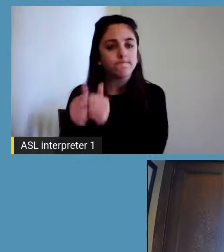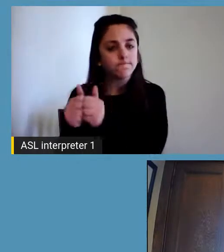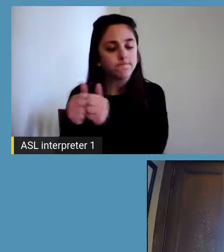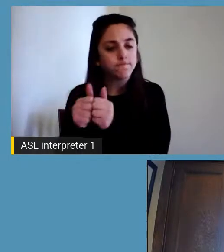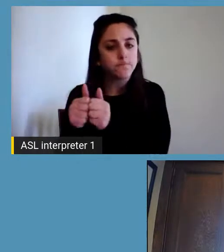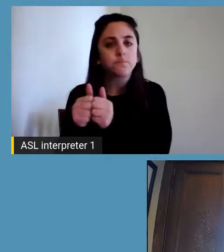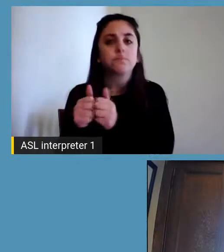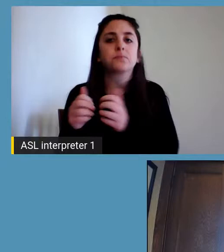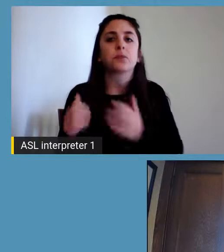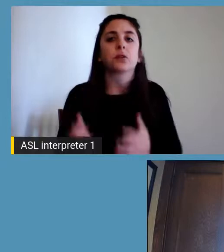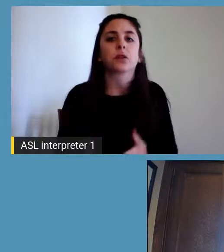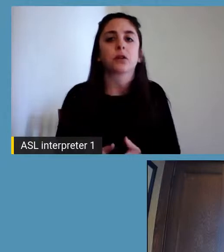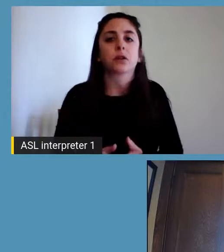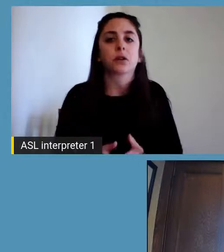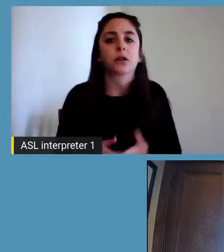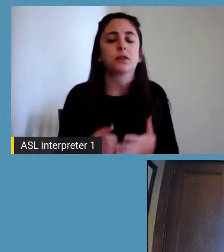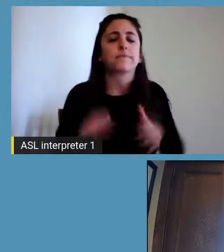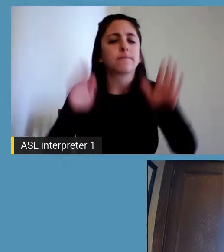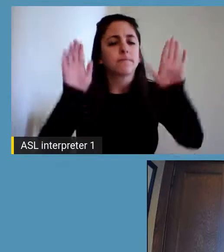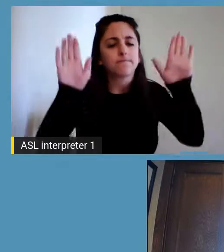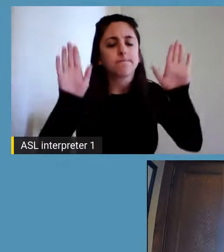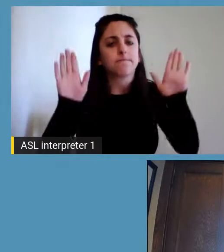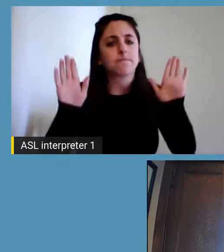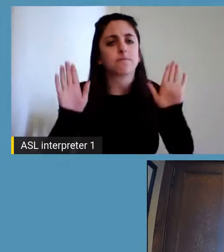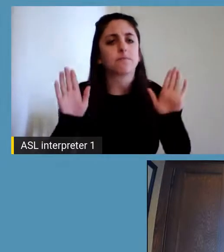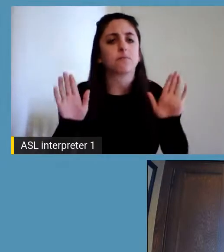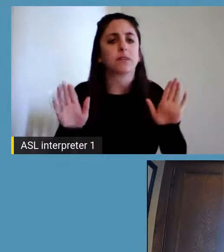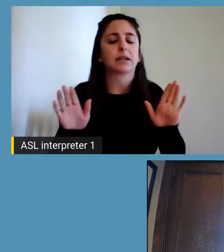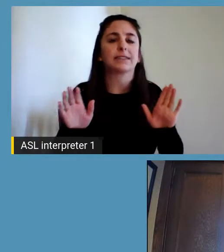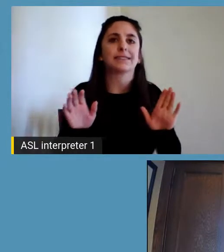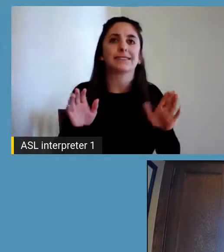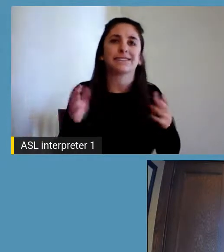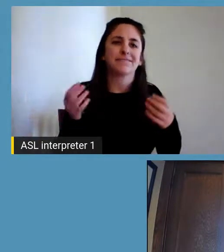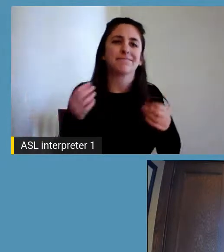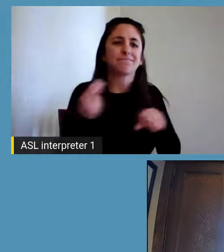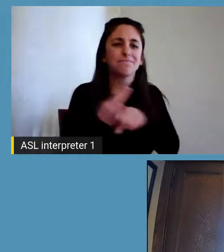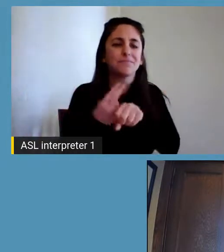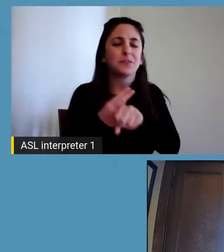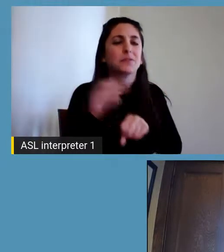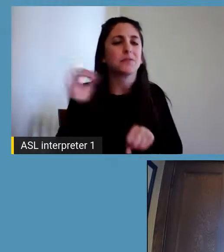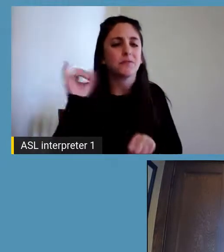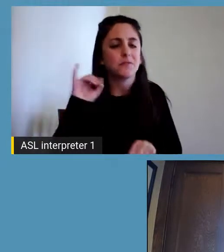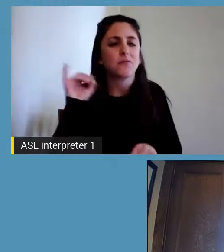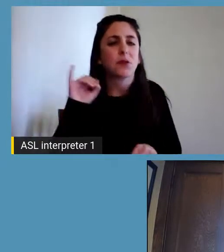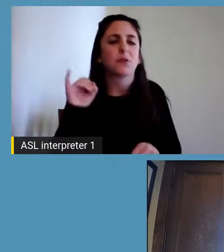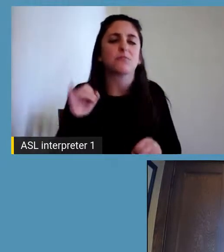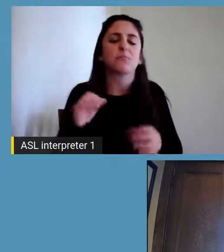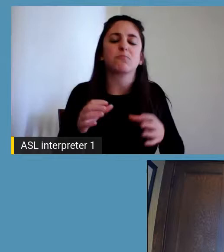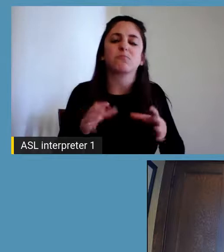detail, but you'd also be amazed with what your phone can do. And